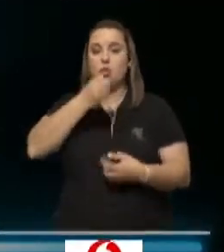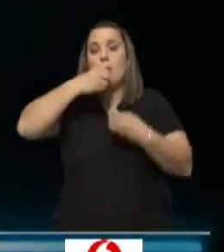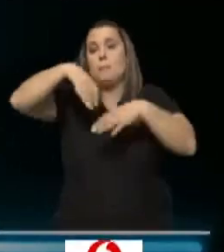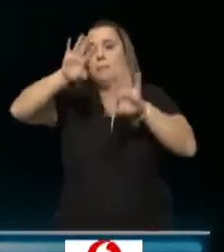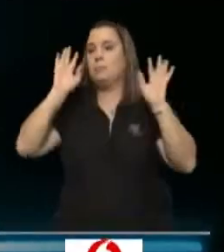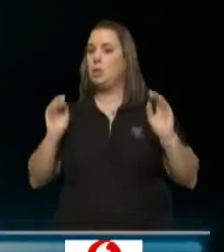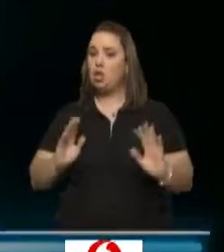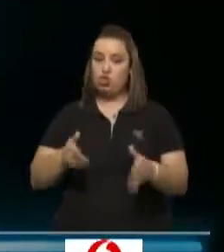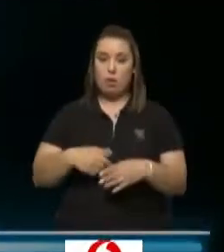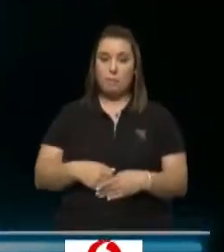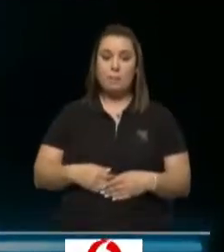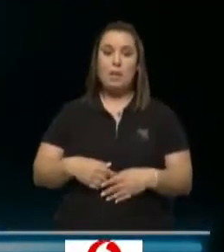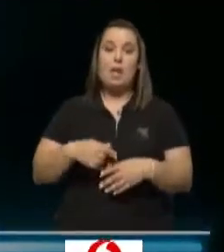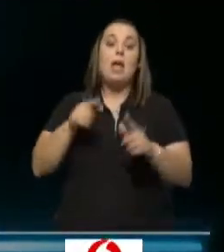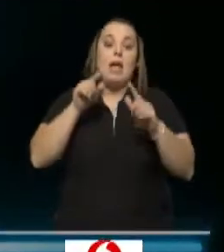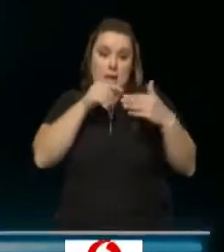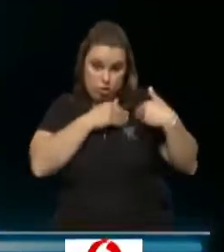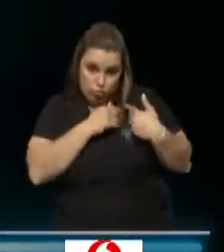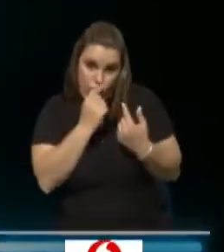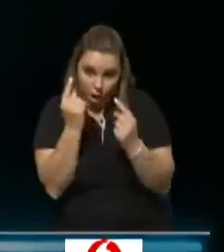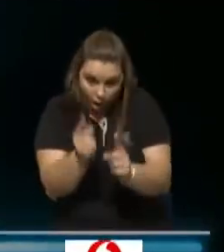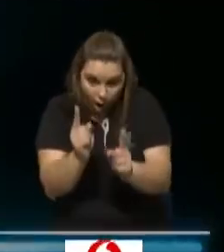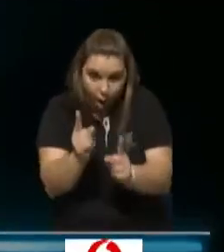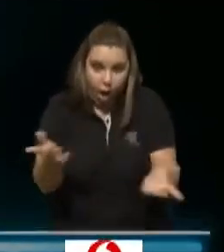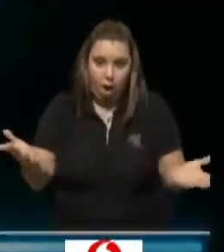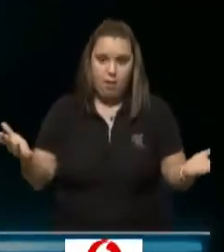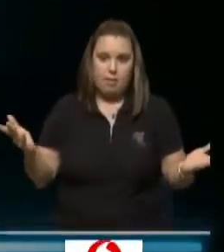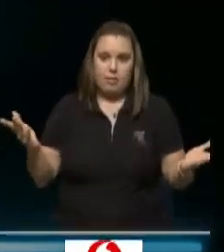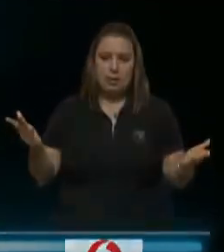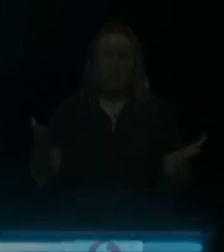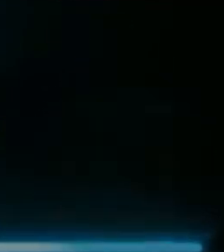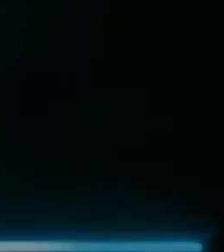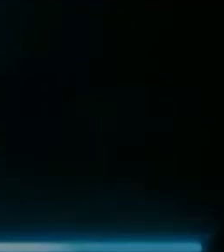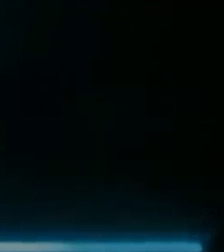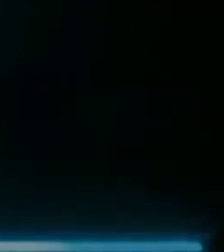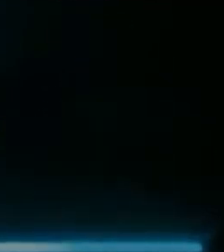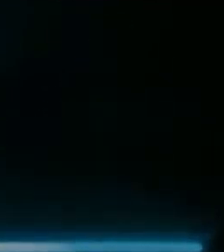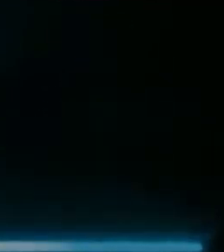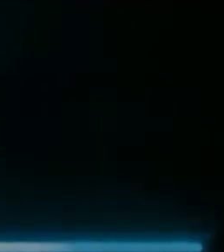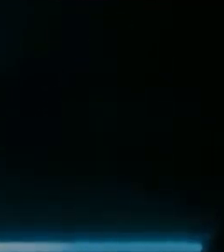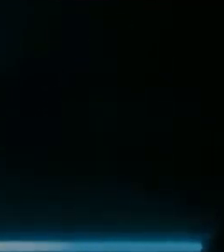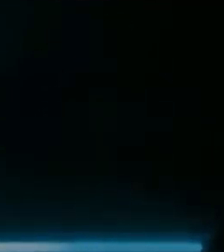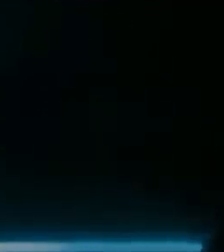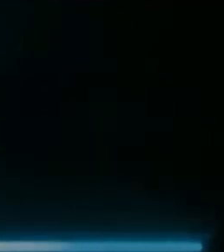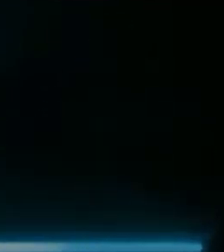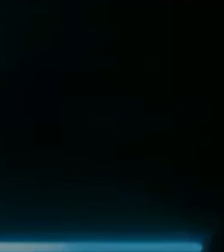in 5 or years' time. And therefore, someone who's responsible for this.